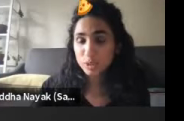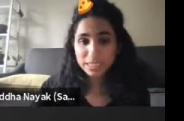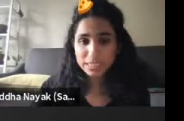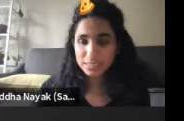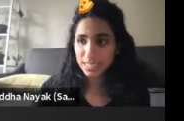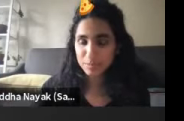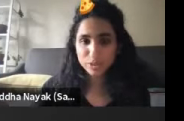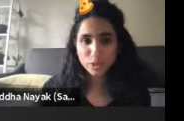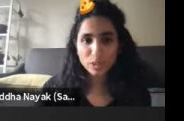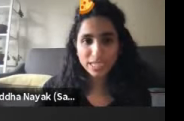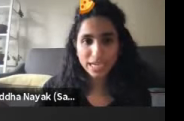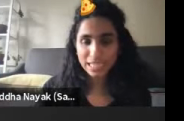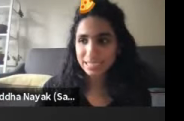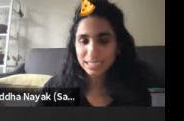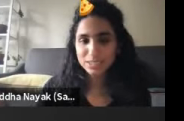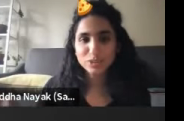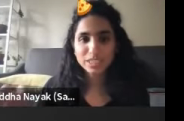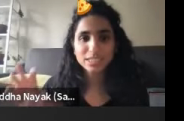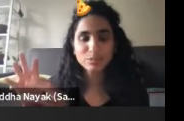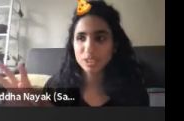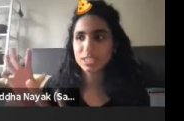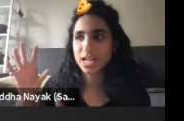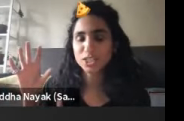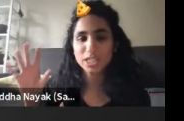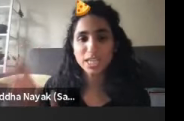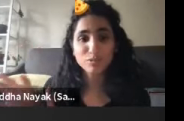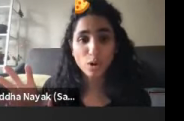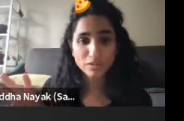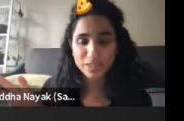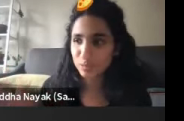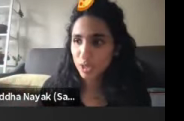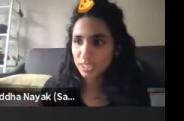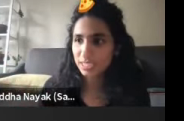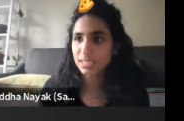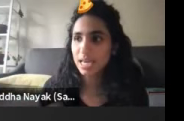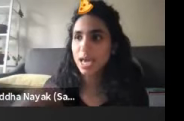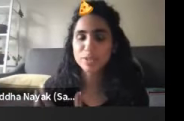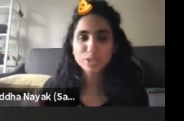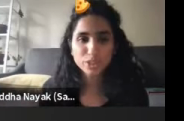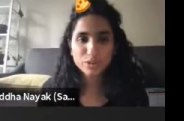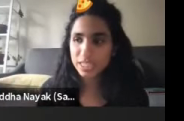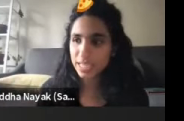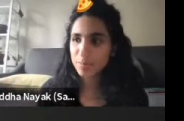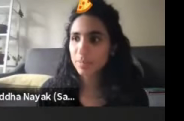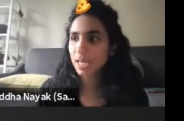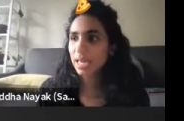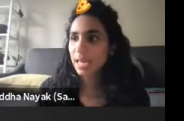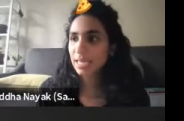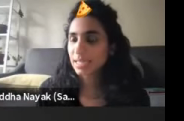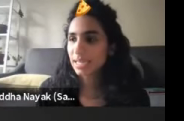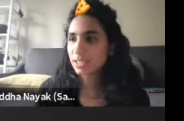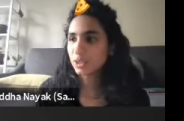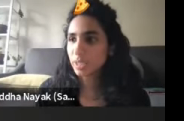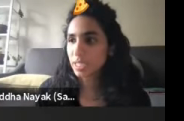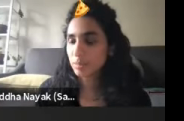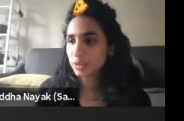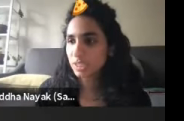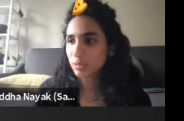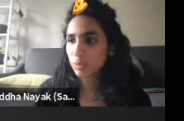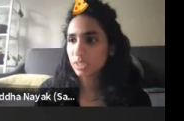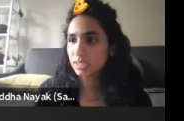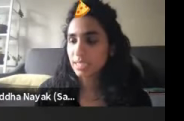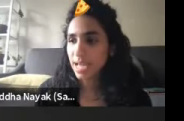these proteins that I'm slowly highlighting. So these proteins are actually involved in this process. I'm introducing them, and then you'll be